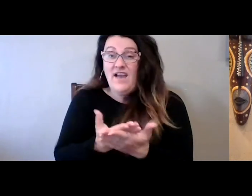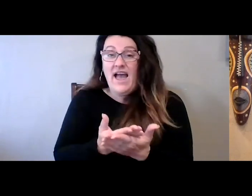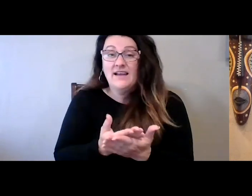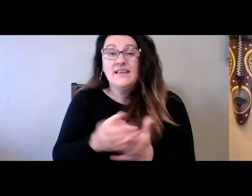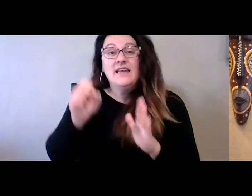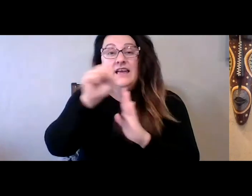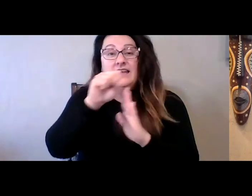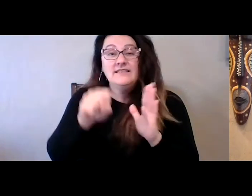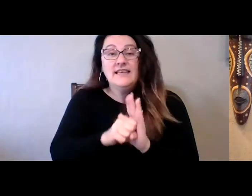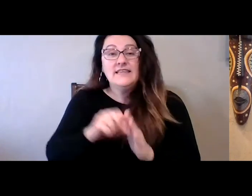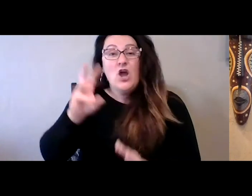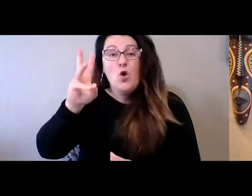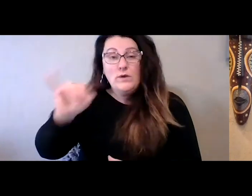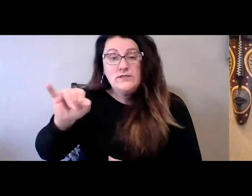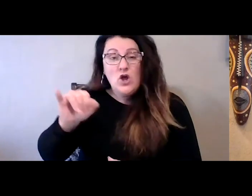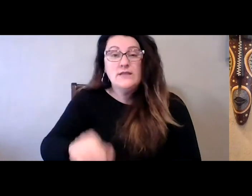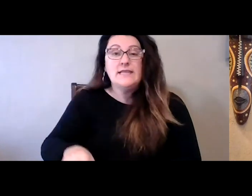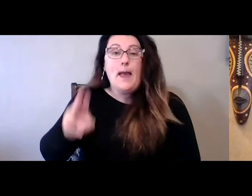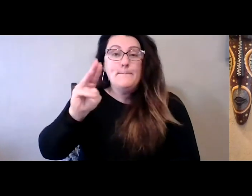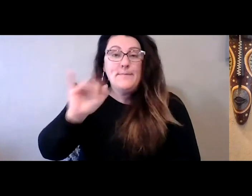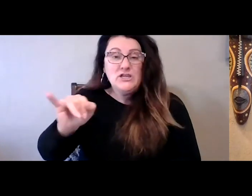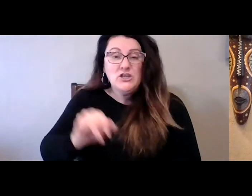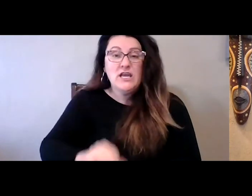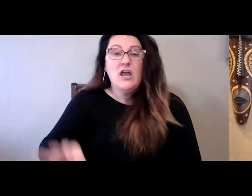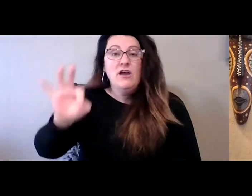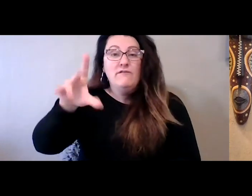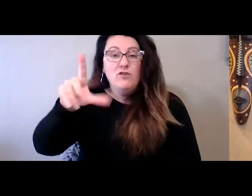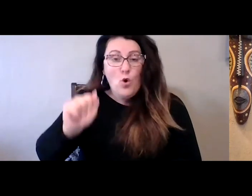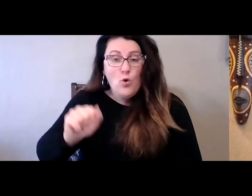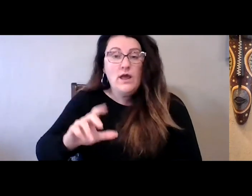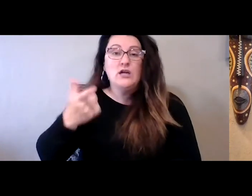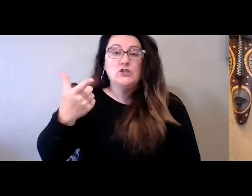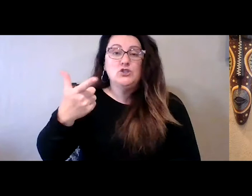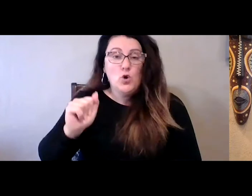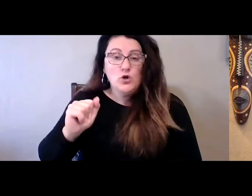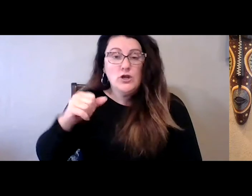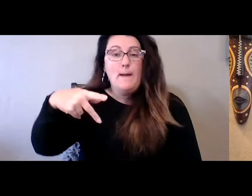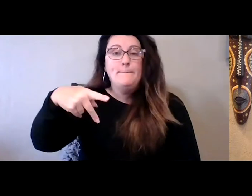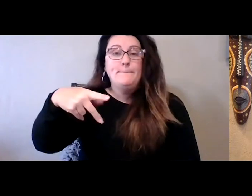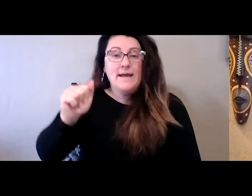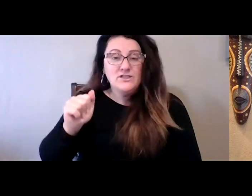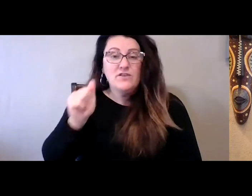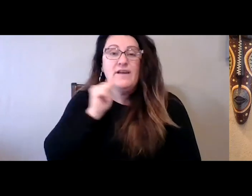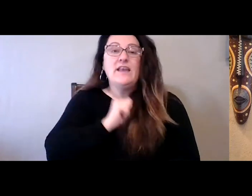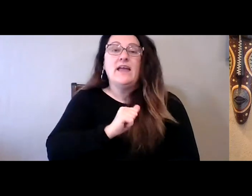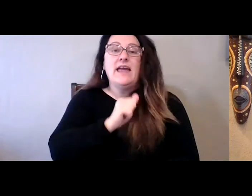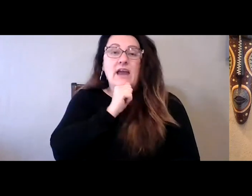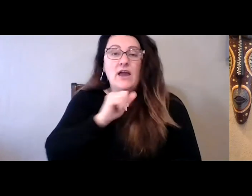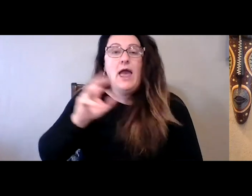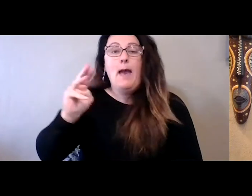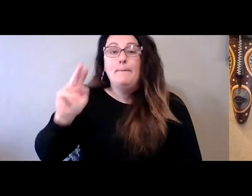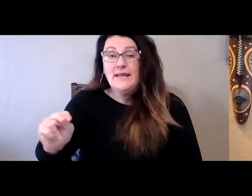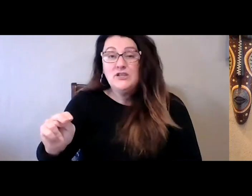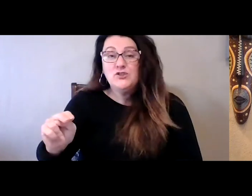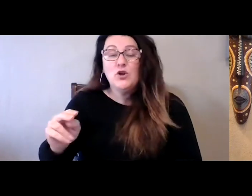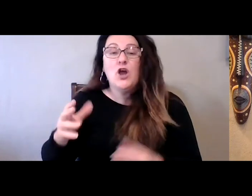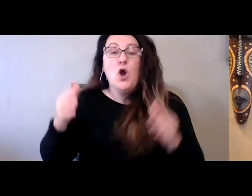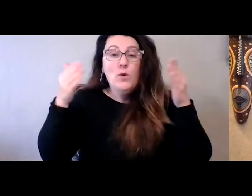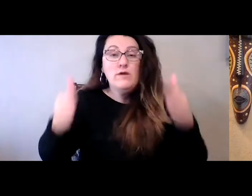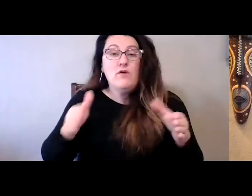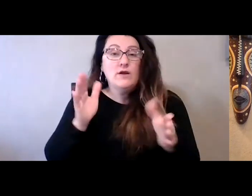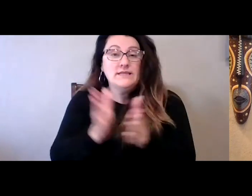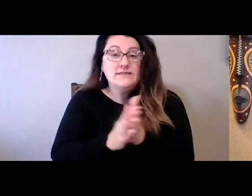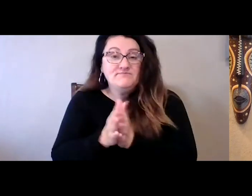like Wisconsin and Michigan and Florida and Georgia and Pennsylvania and Arizona and Minnesota, where we focused our